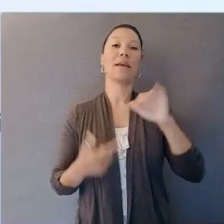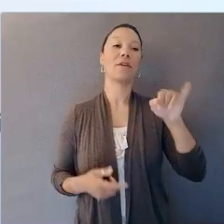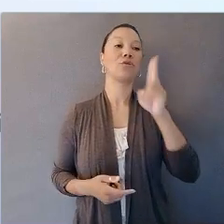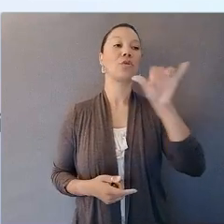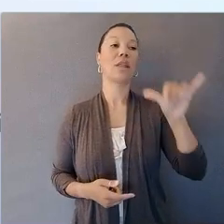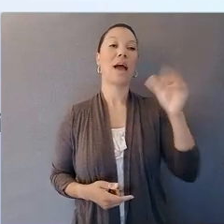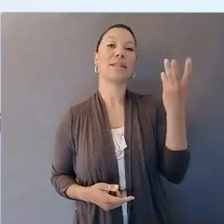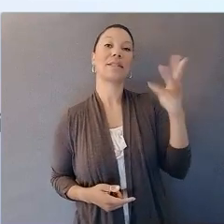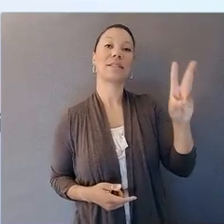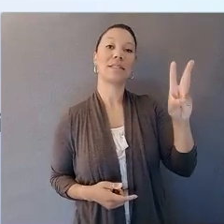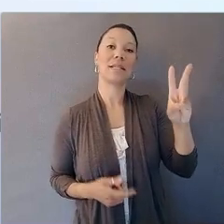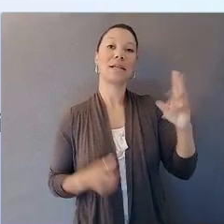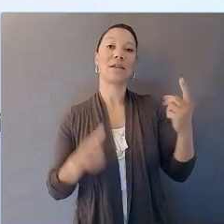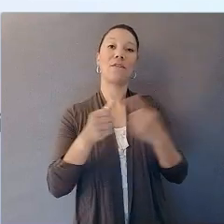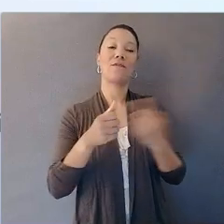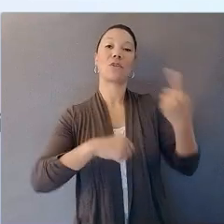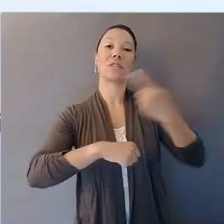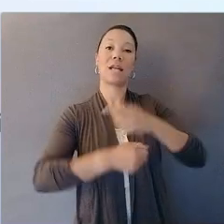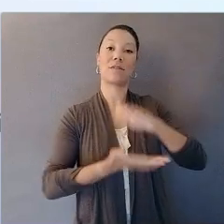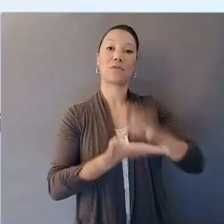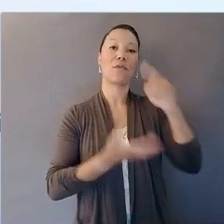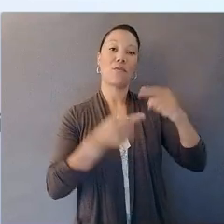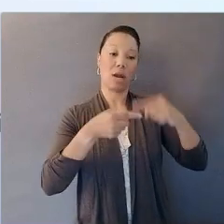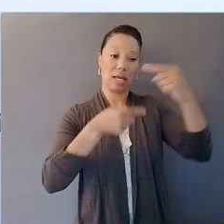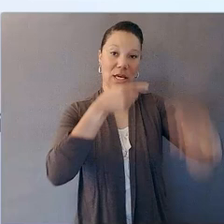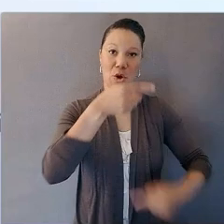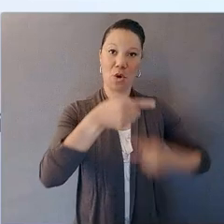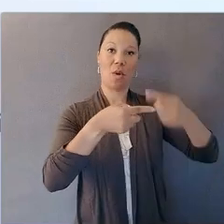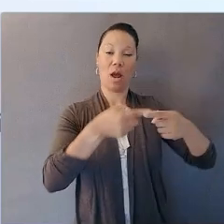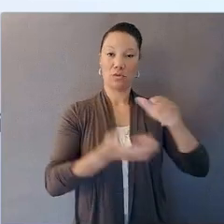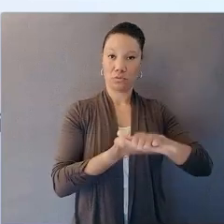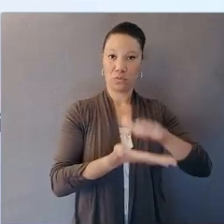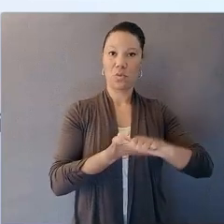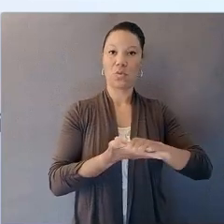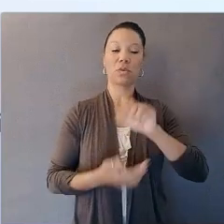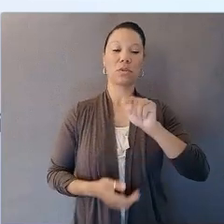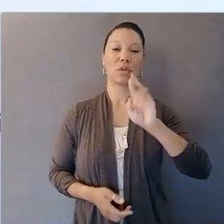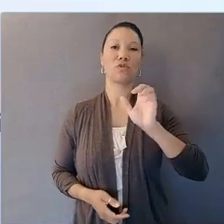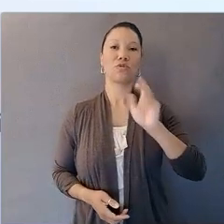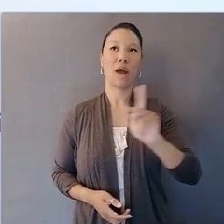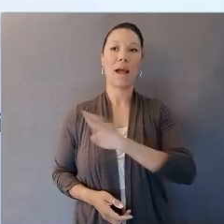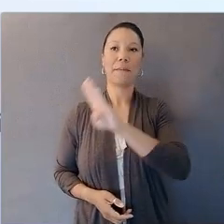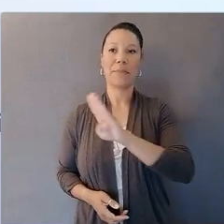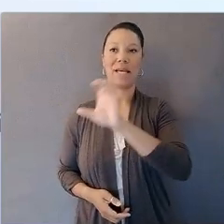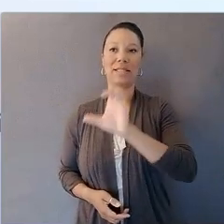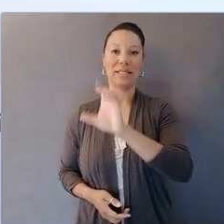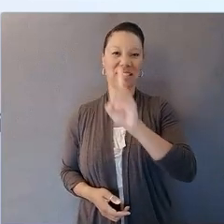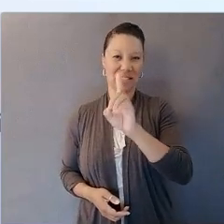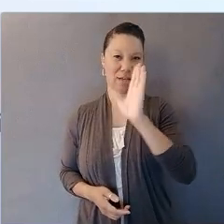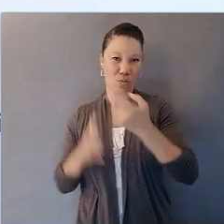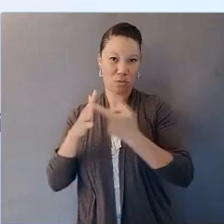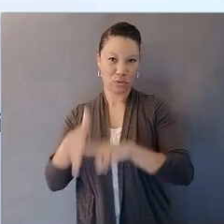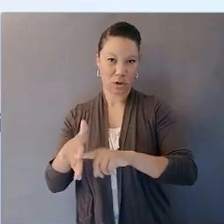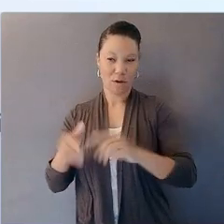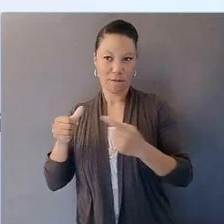for school for year-round schools. Now, what track starts? I believe it's track B, C, and D, and then A starts a little bit later,